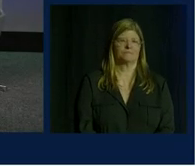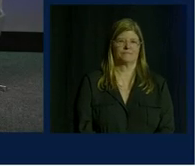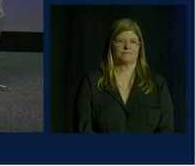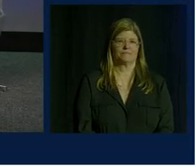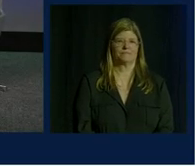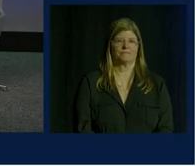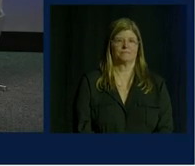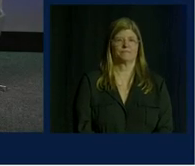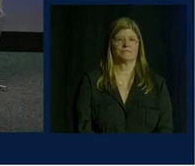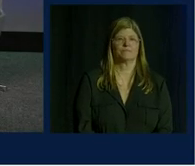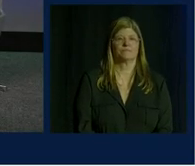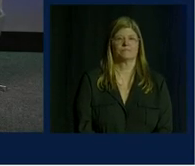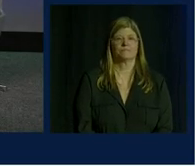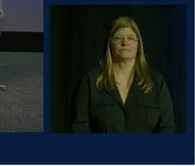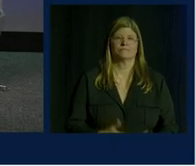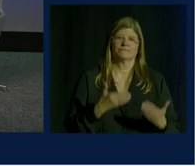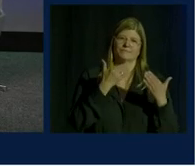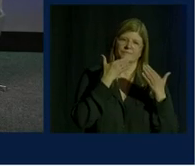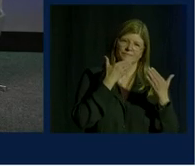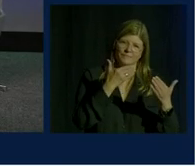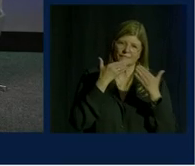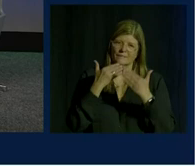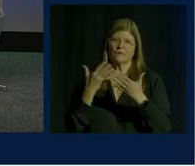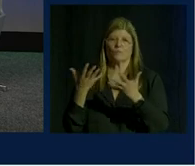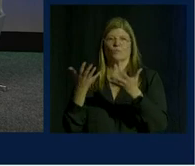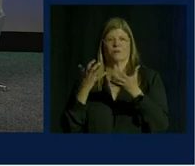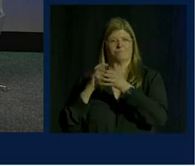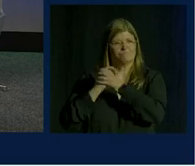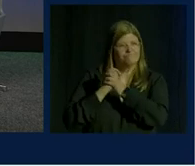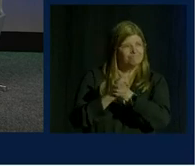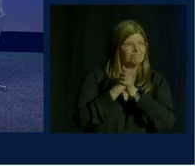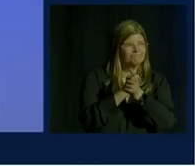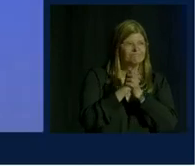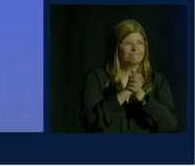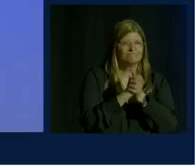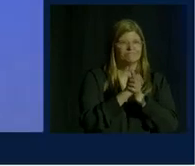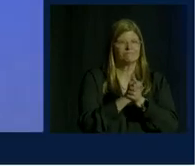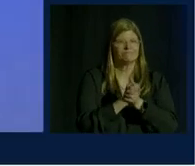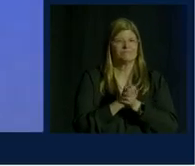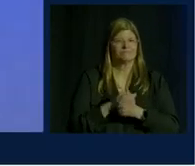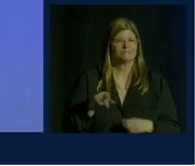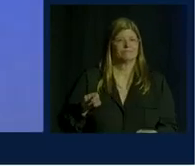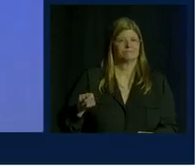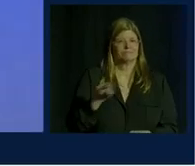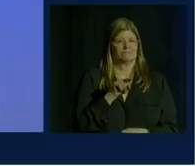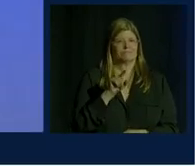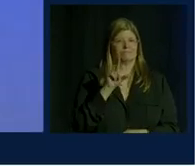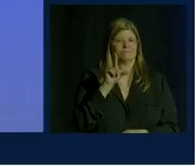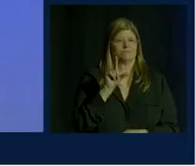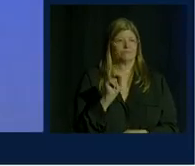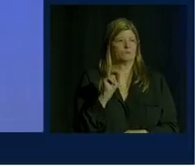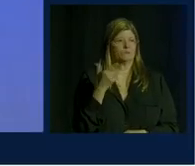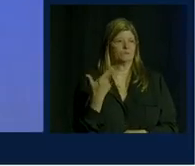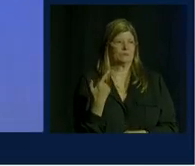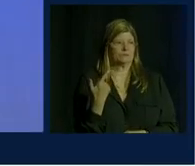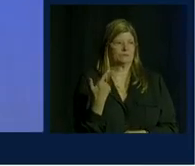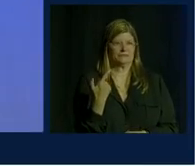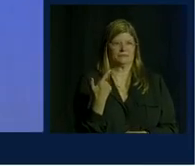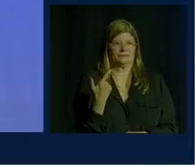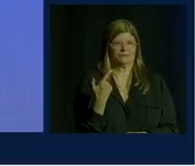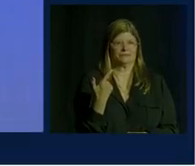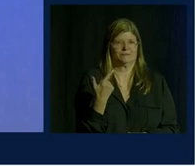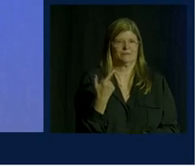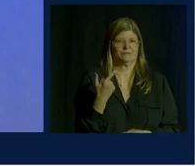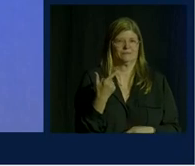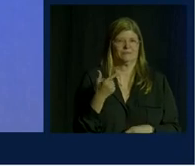Once again, I do want to congratulate the fiscal year 2021 Great Streets recipients. We're excited